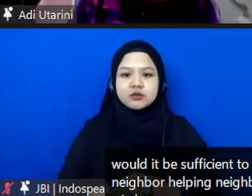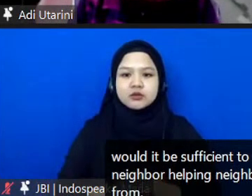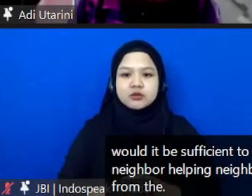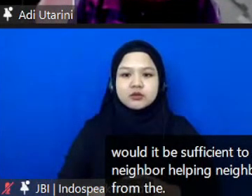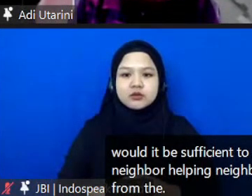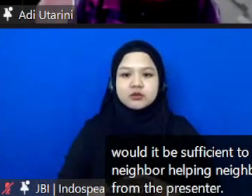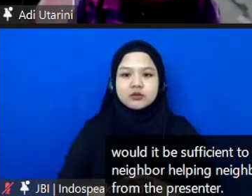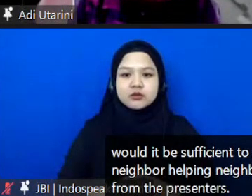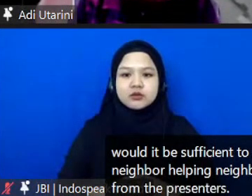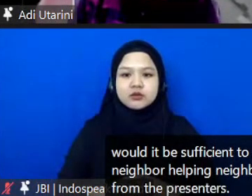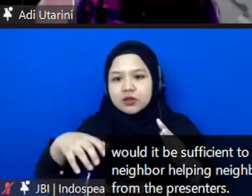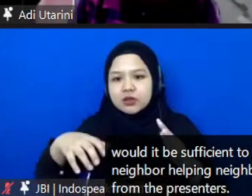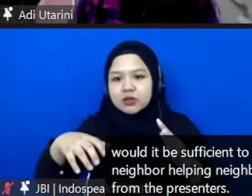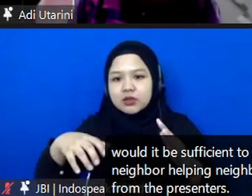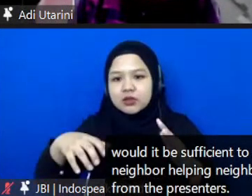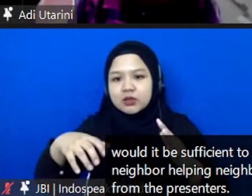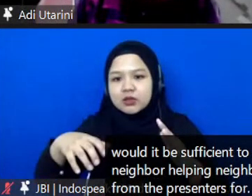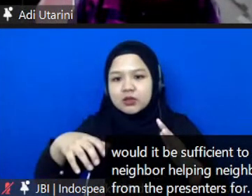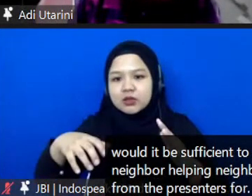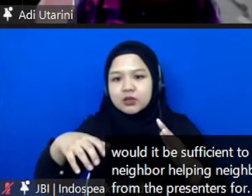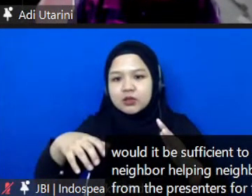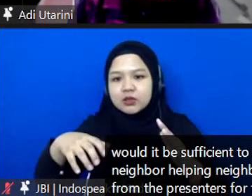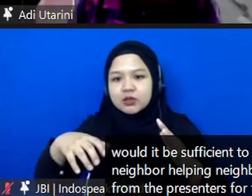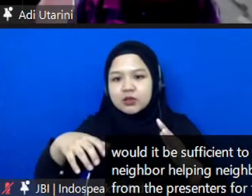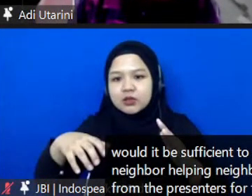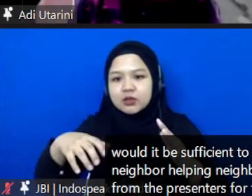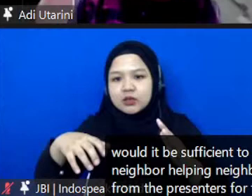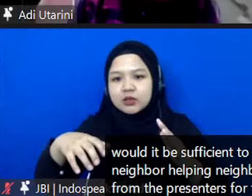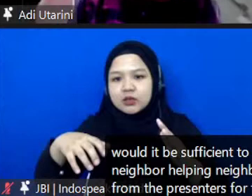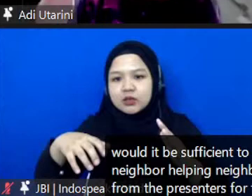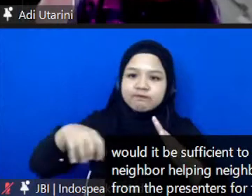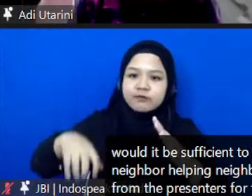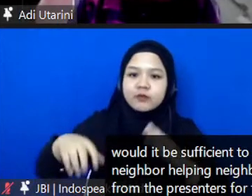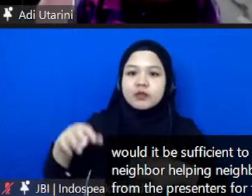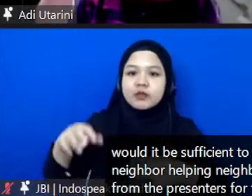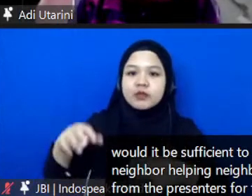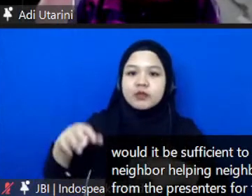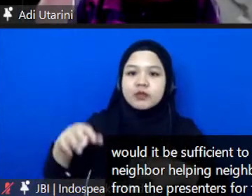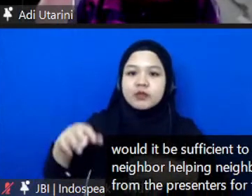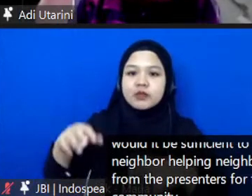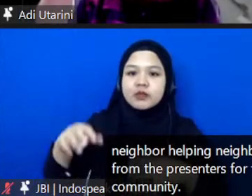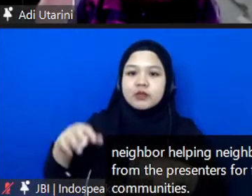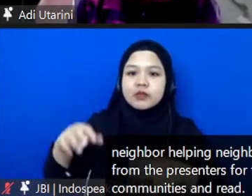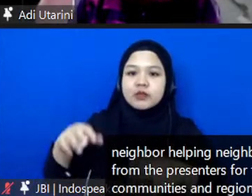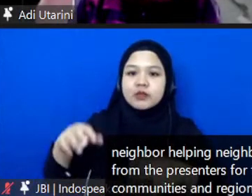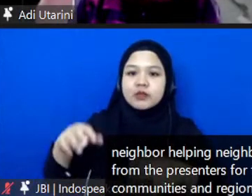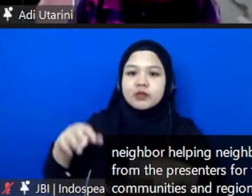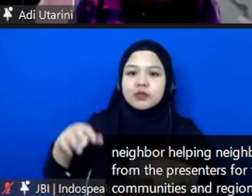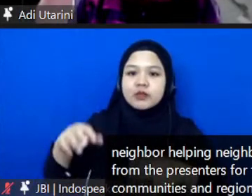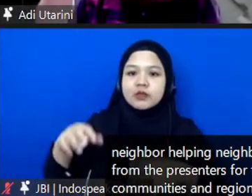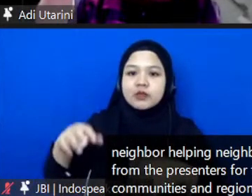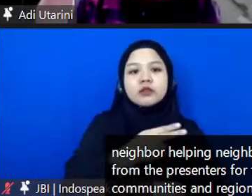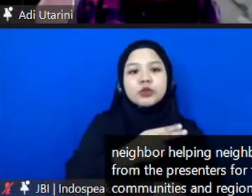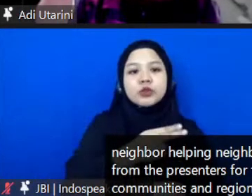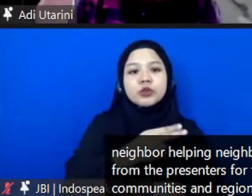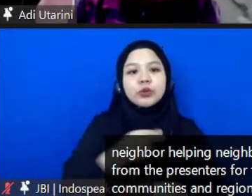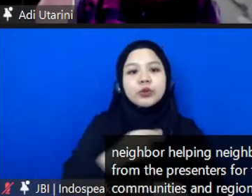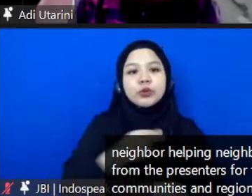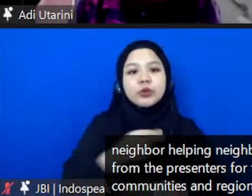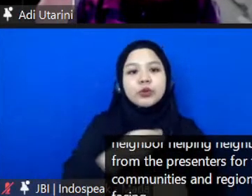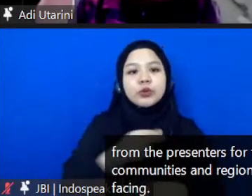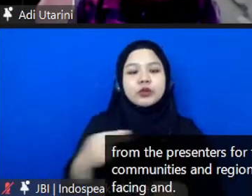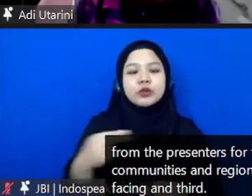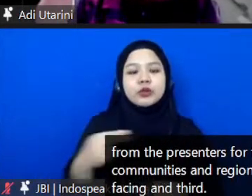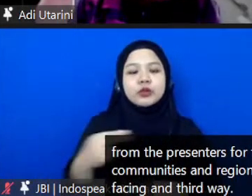the presenters for Indonesia, but particularly communities and regional governments in potentially facing a